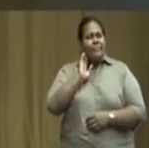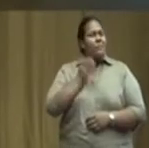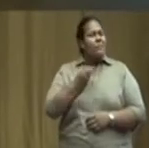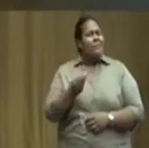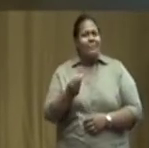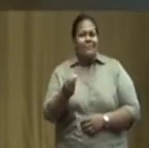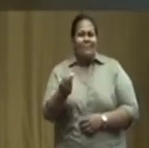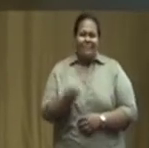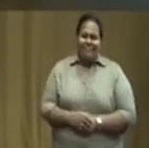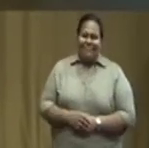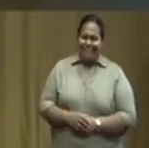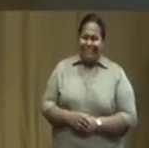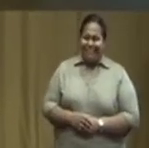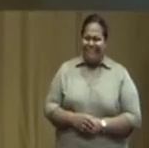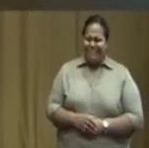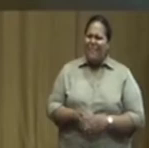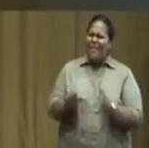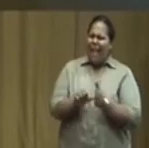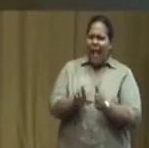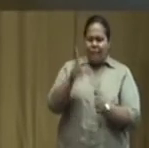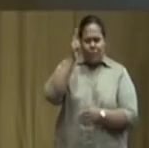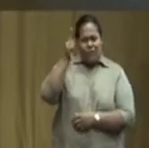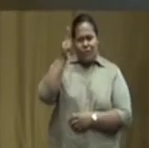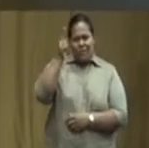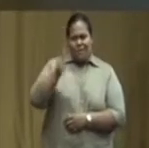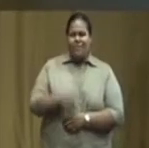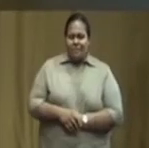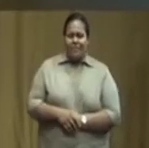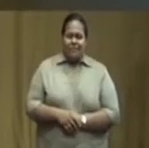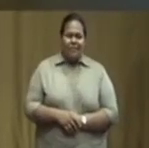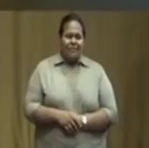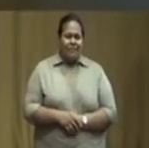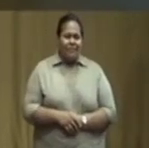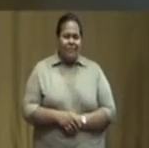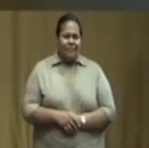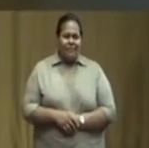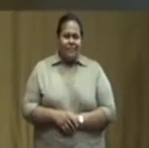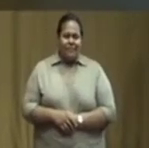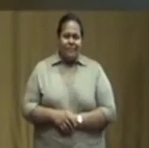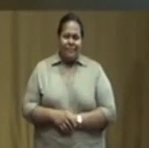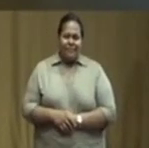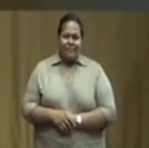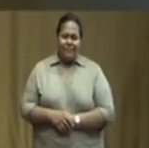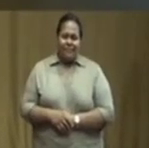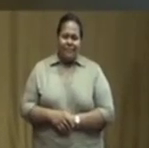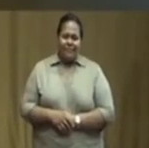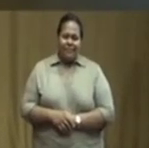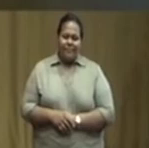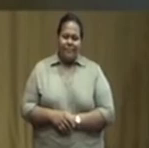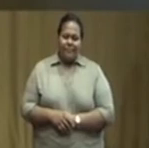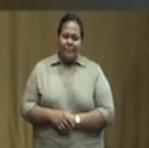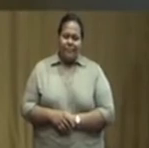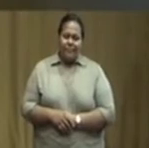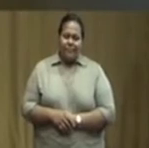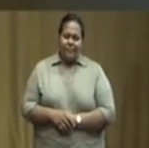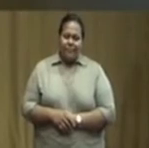going, to try and keep the ball up in the air. Everyone, I'm sure, can relate to that feeling.